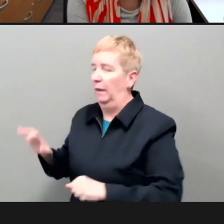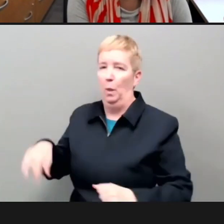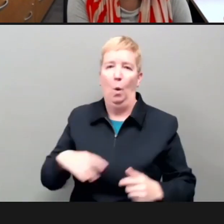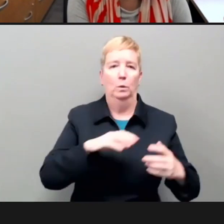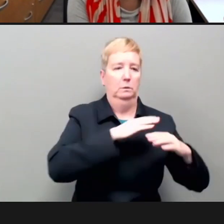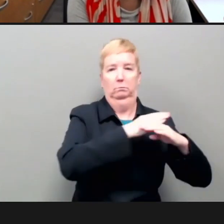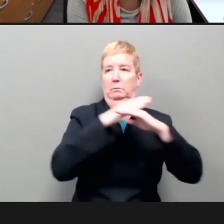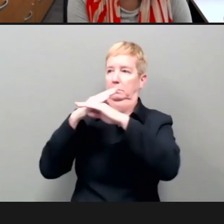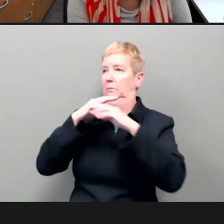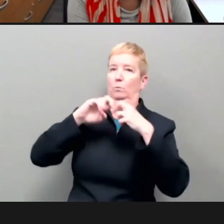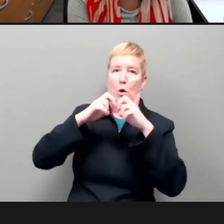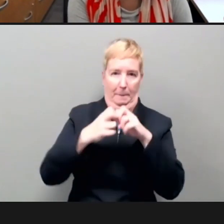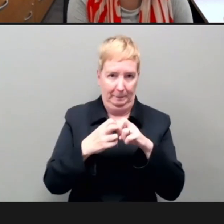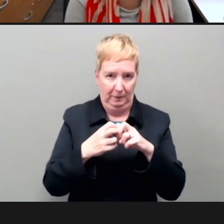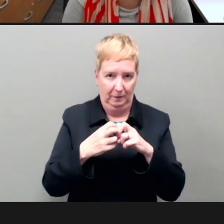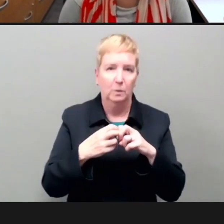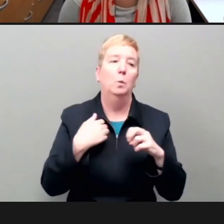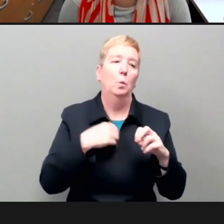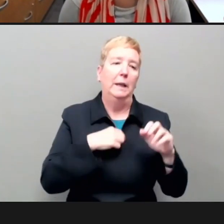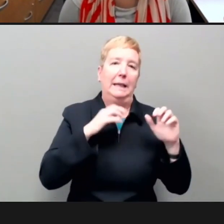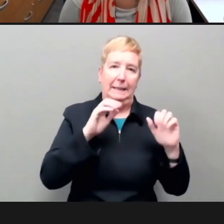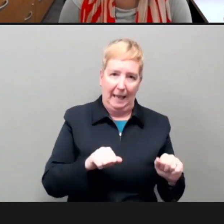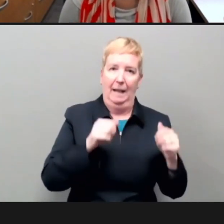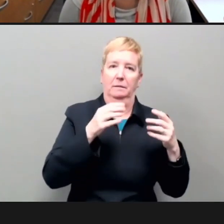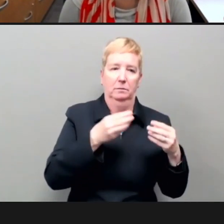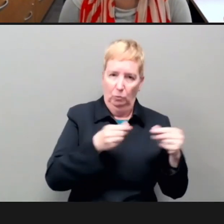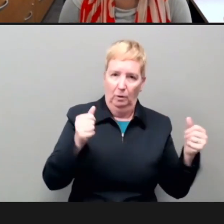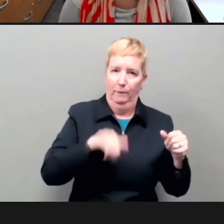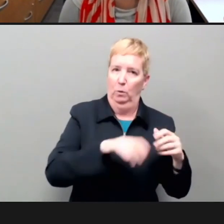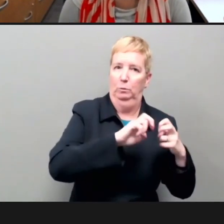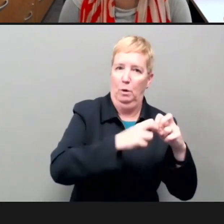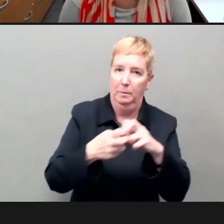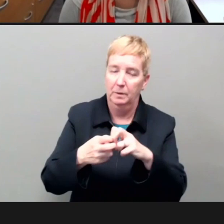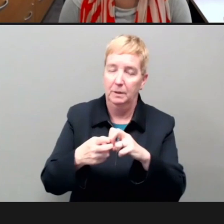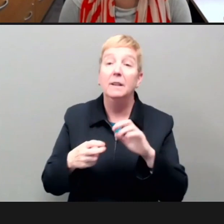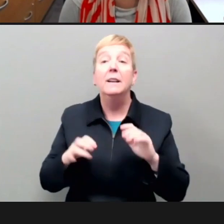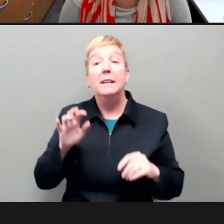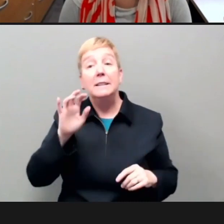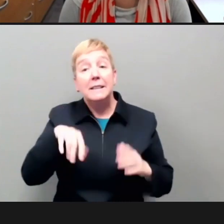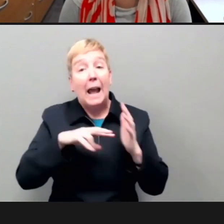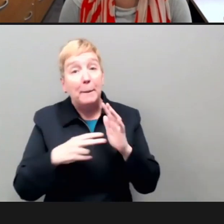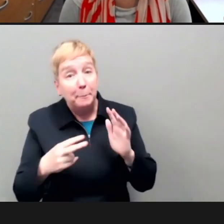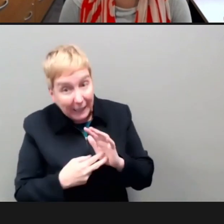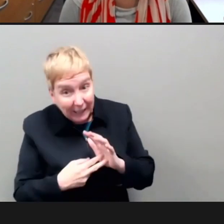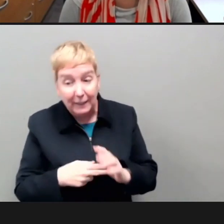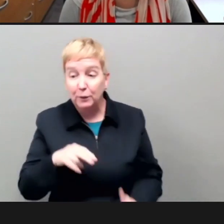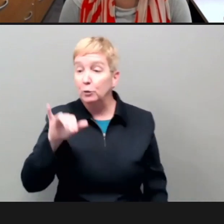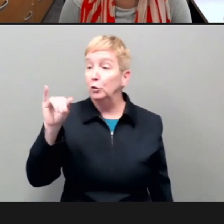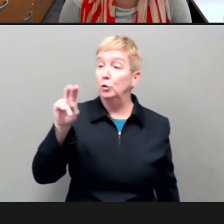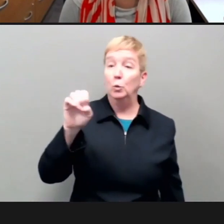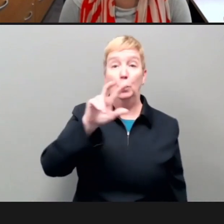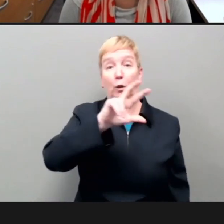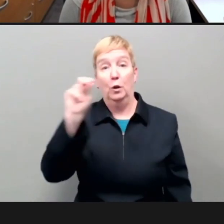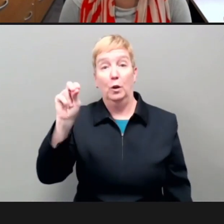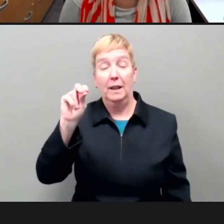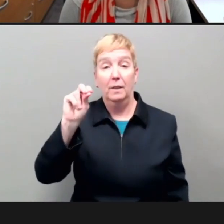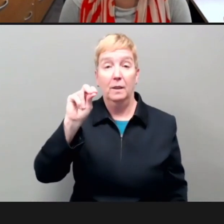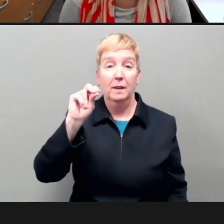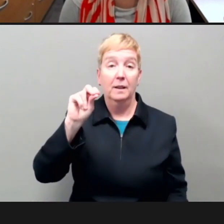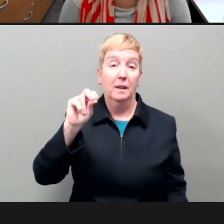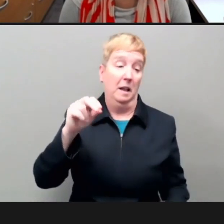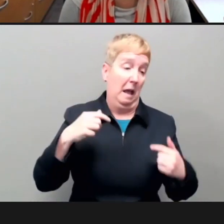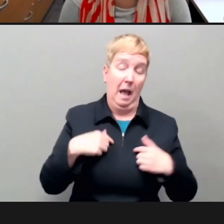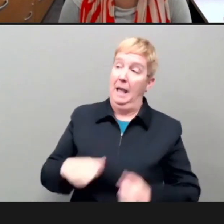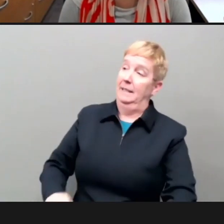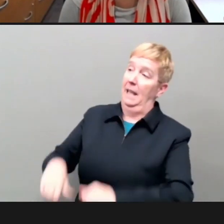incredibly confident. And yes, to your point, does that mean that statewide on June 30th, I can go into a